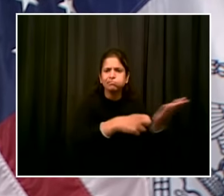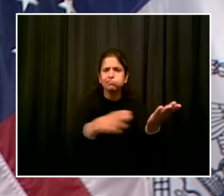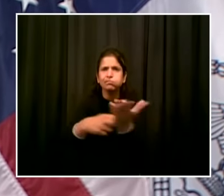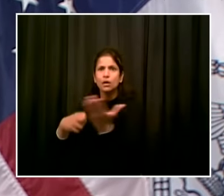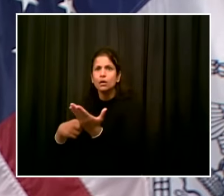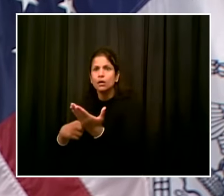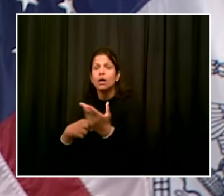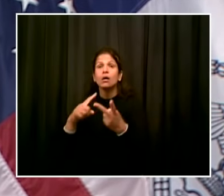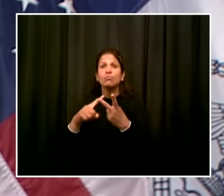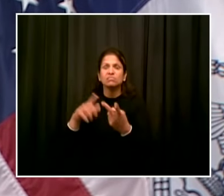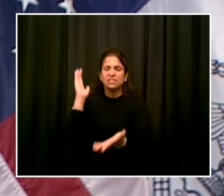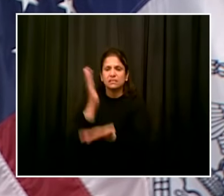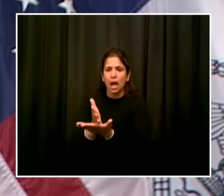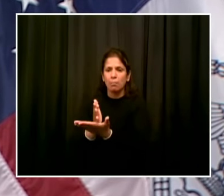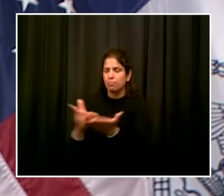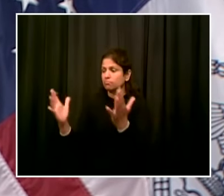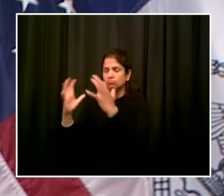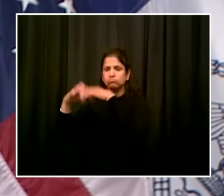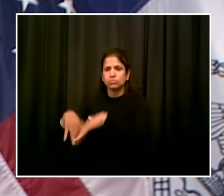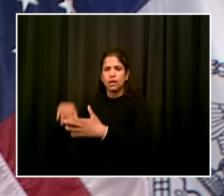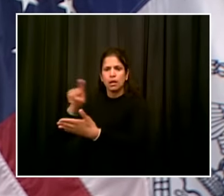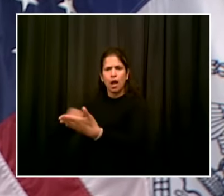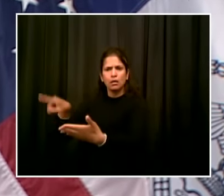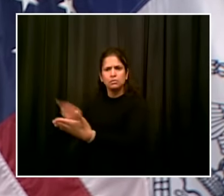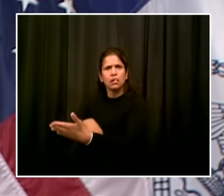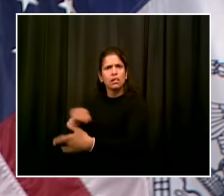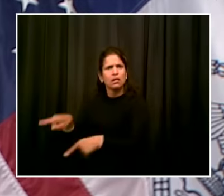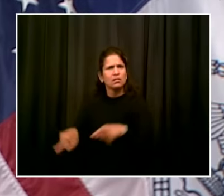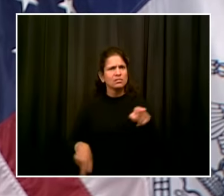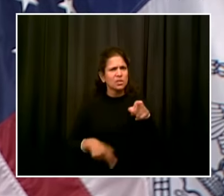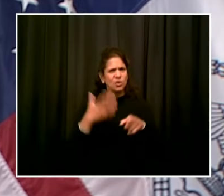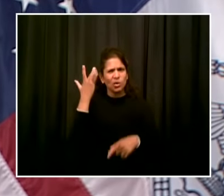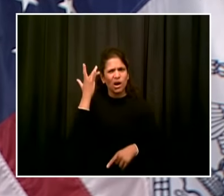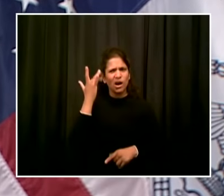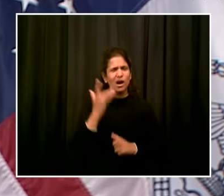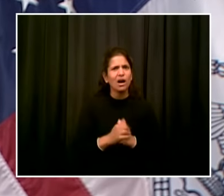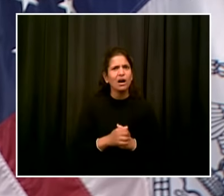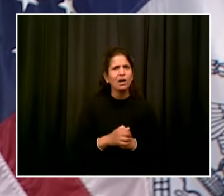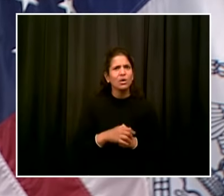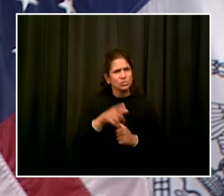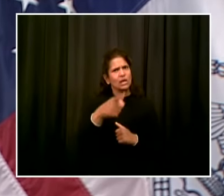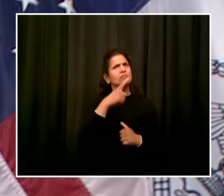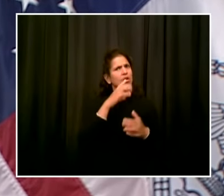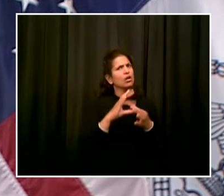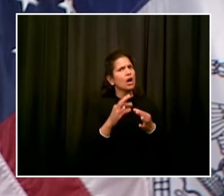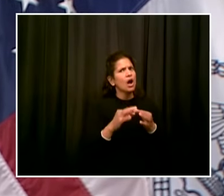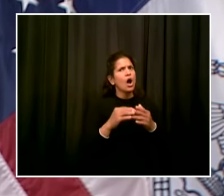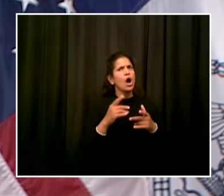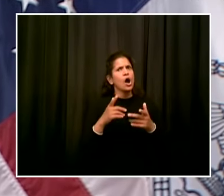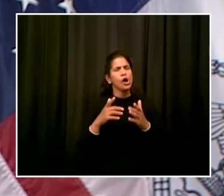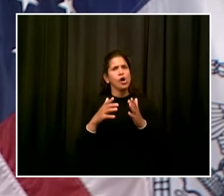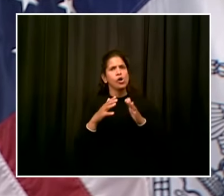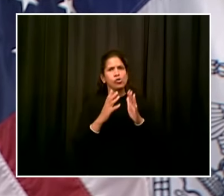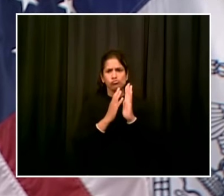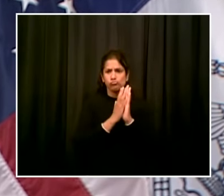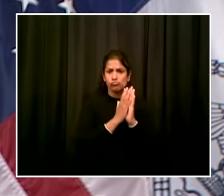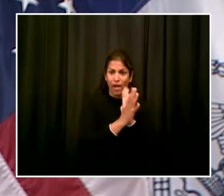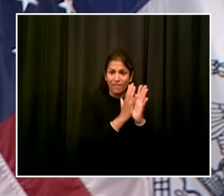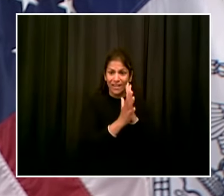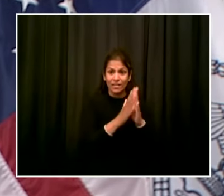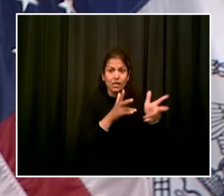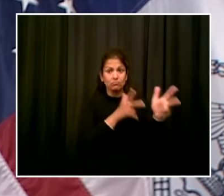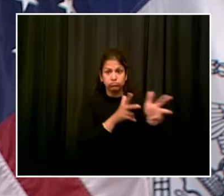of a key traffic enforcement unit? So again, I have not seen that article, so let me make sure that I'm responding